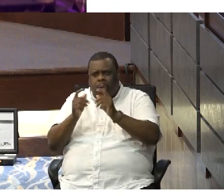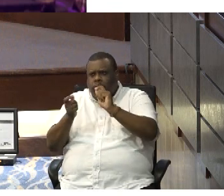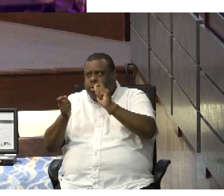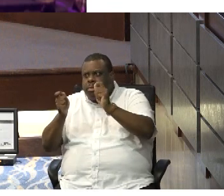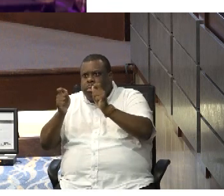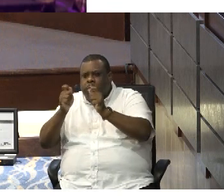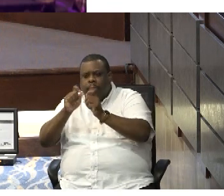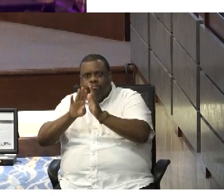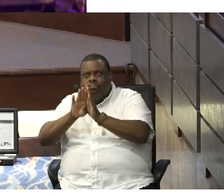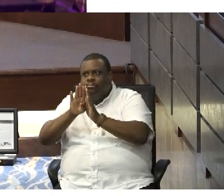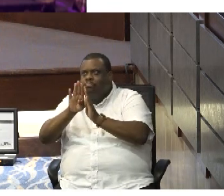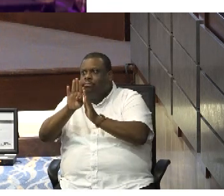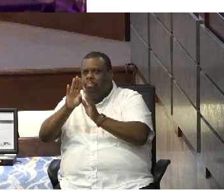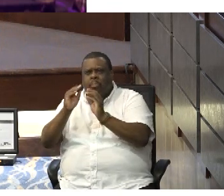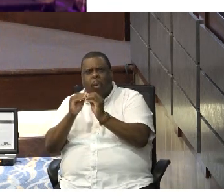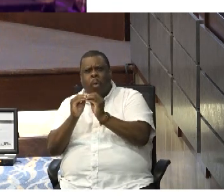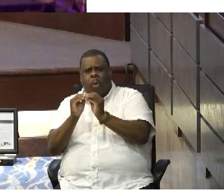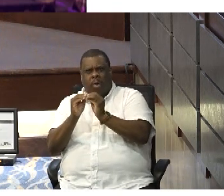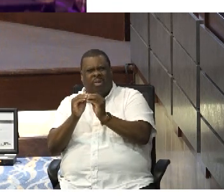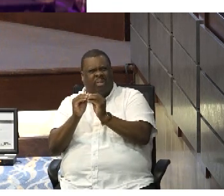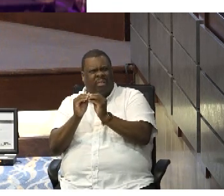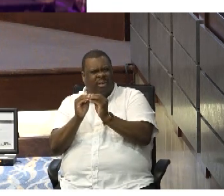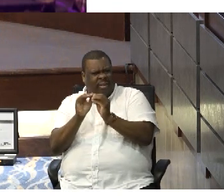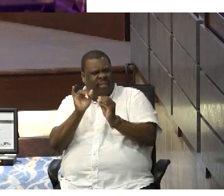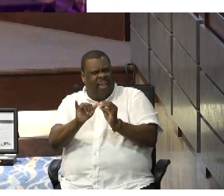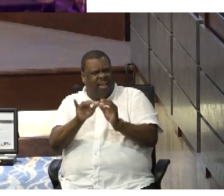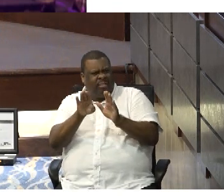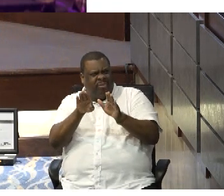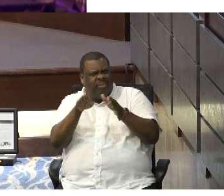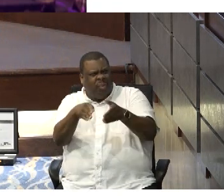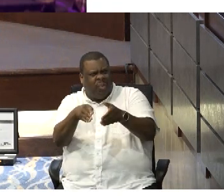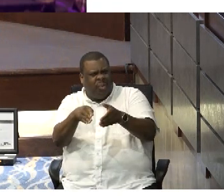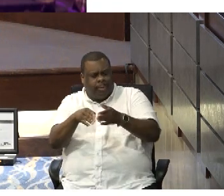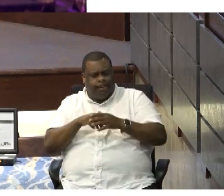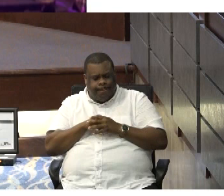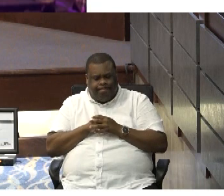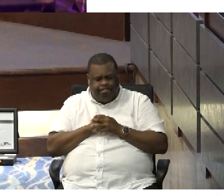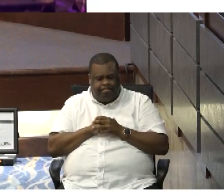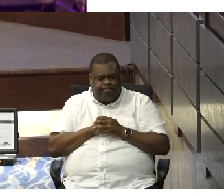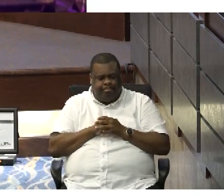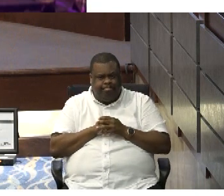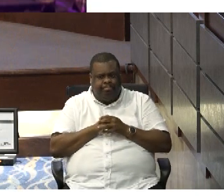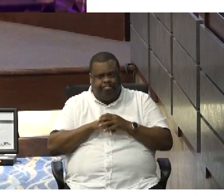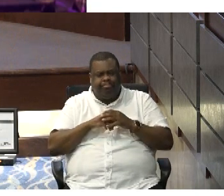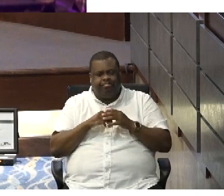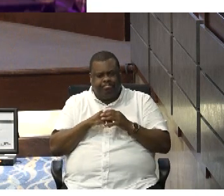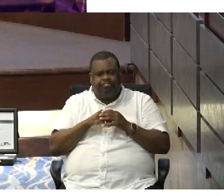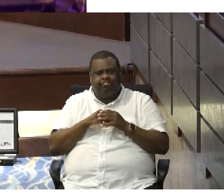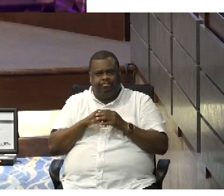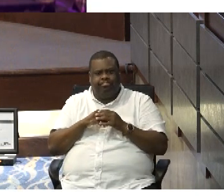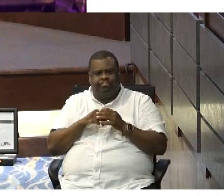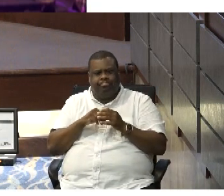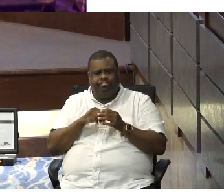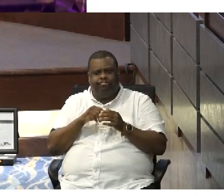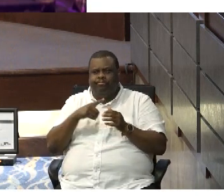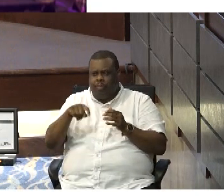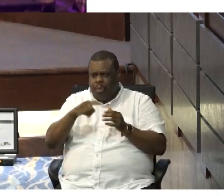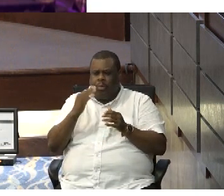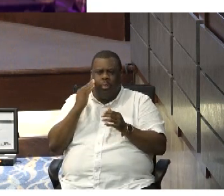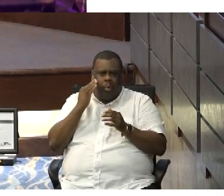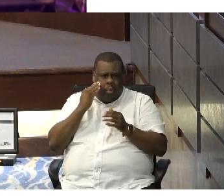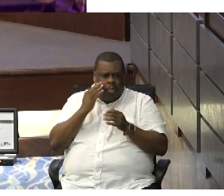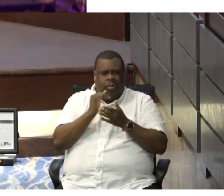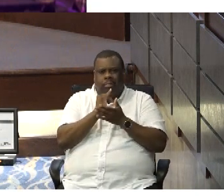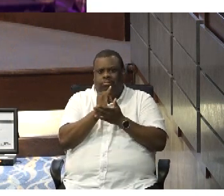creating facilities that we don't yet have. And of course, we know that not only are the arts